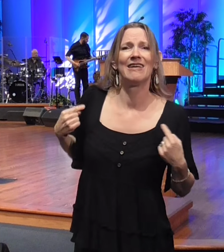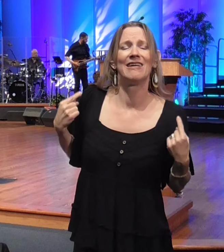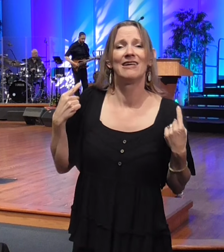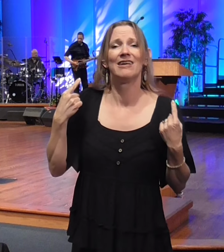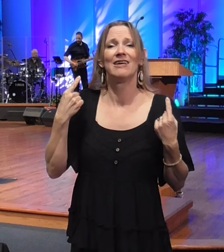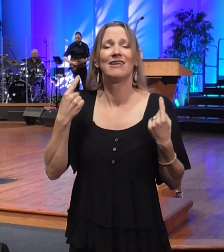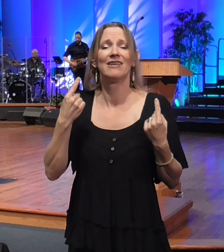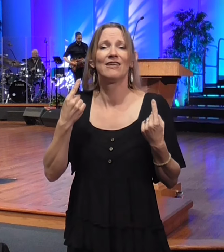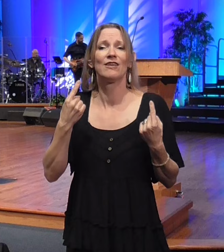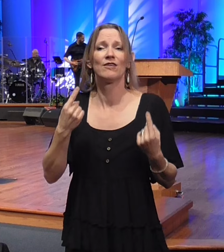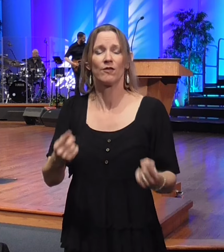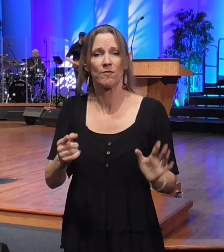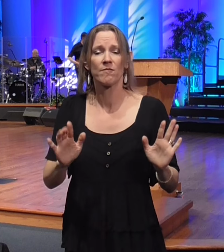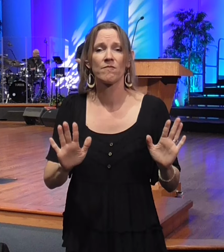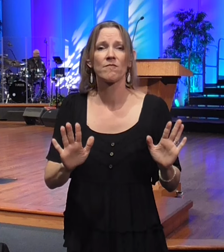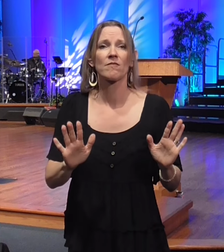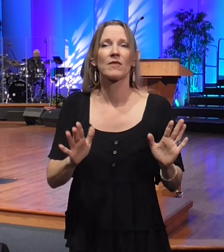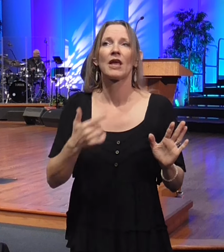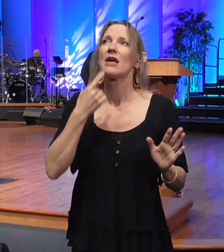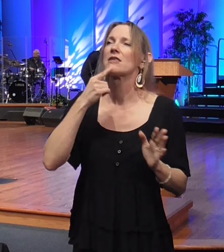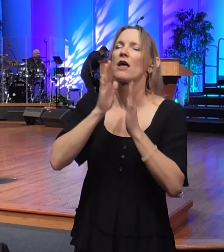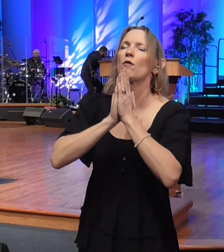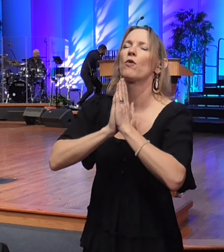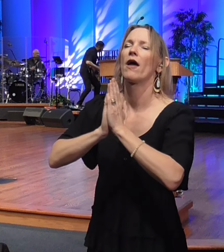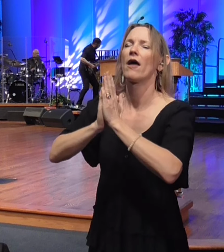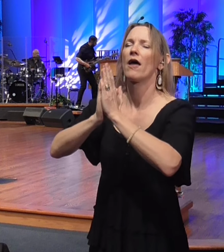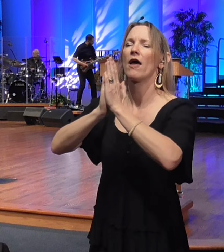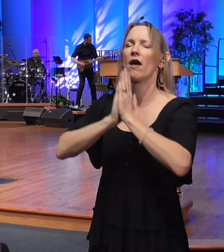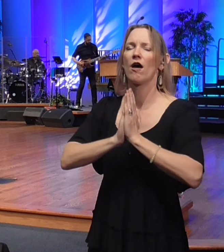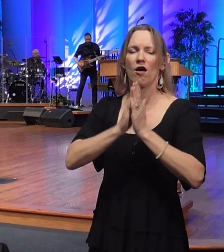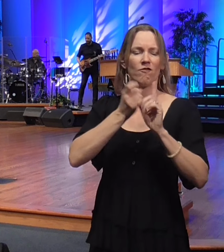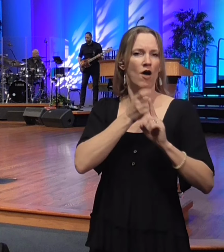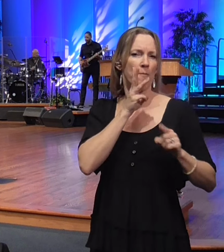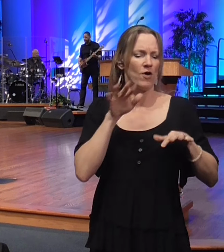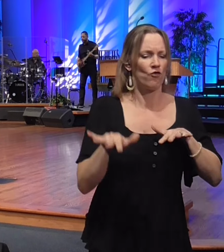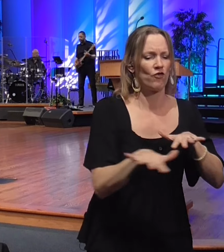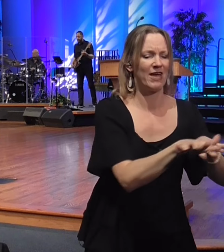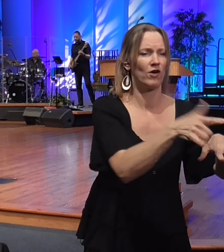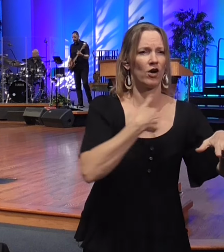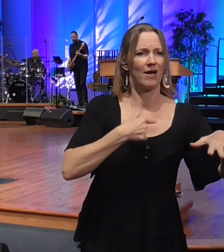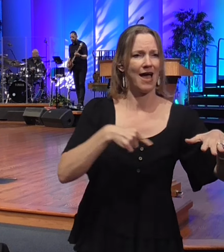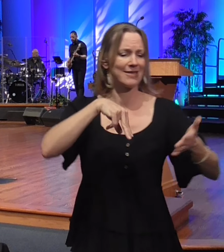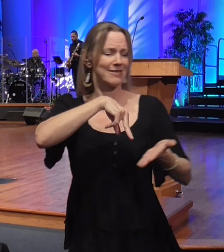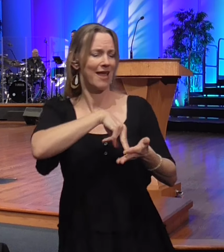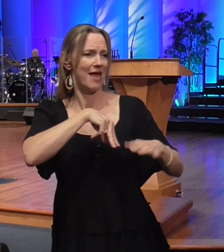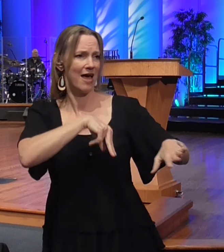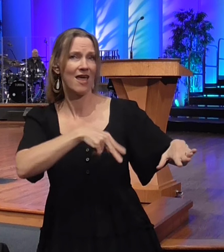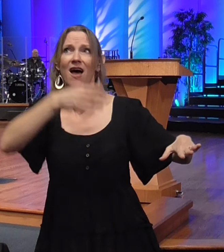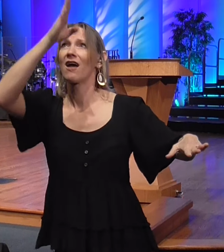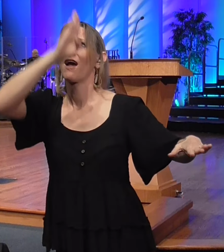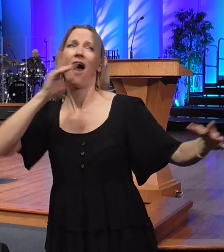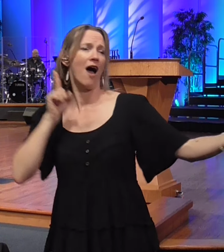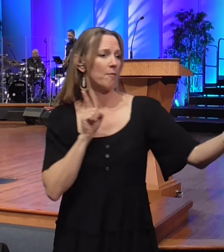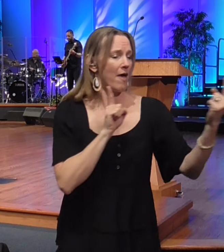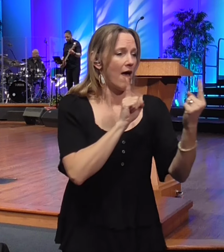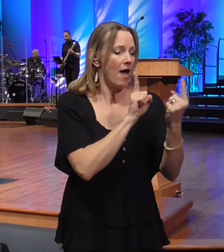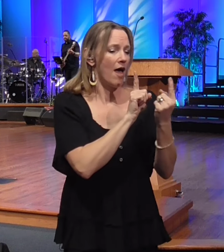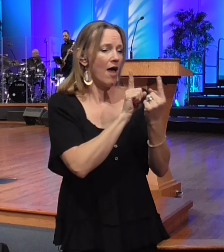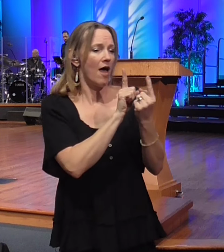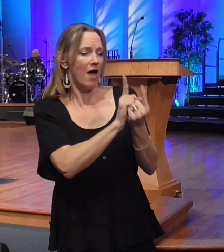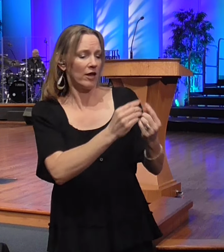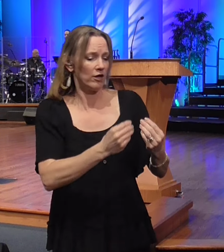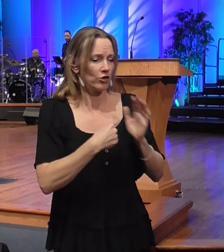Oh, well, I said a prayer from the banks of the river. God met me there,